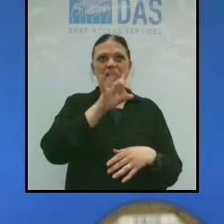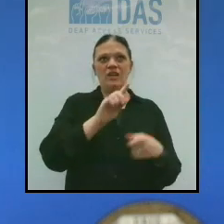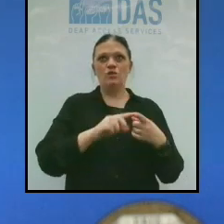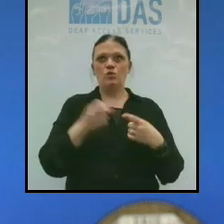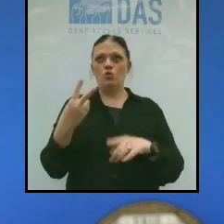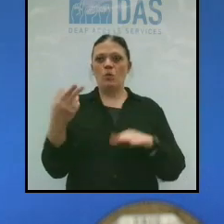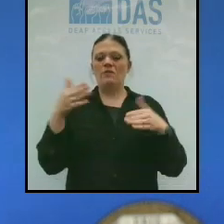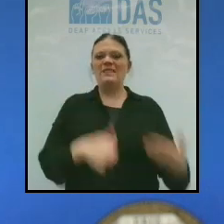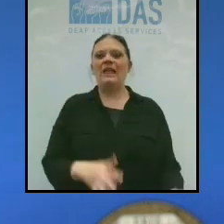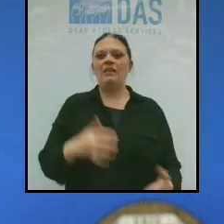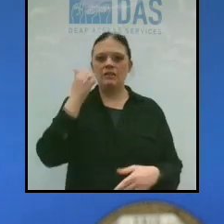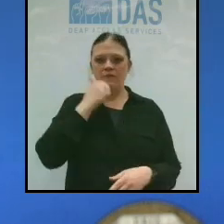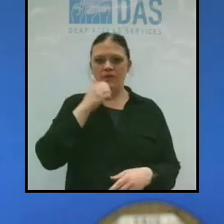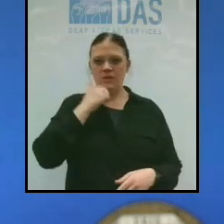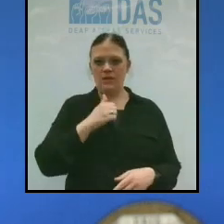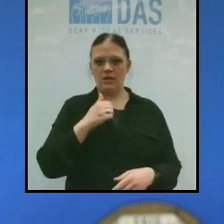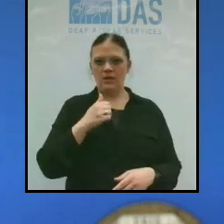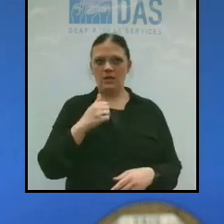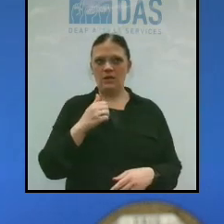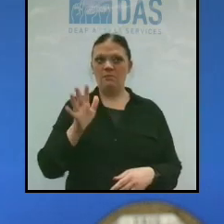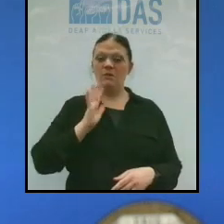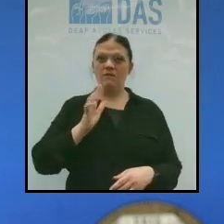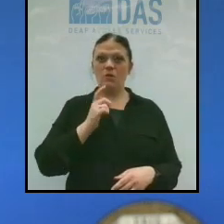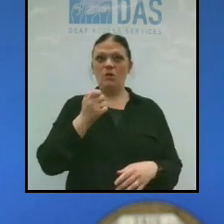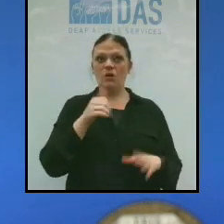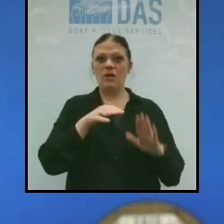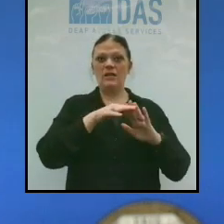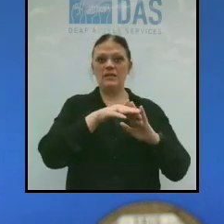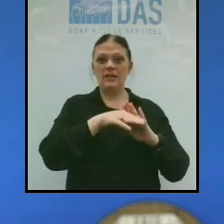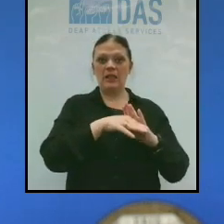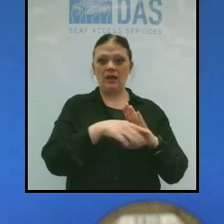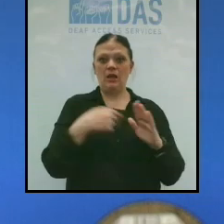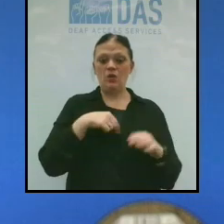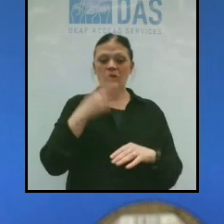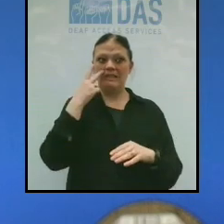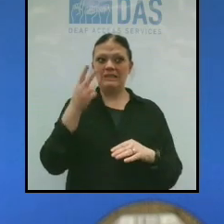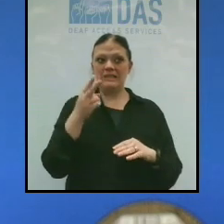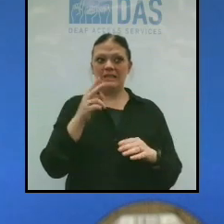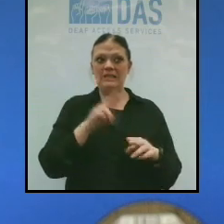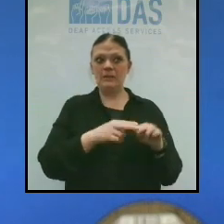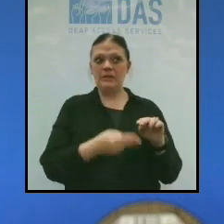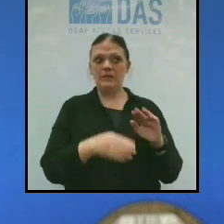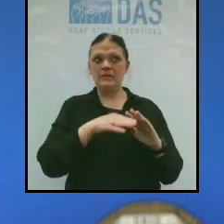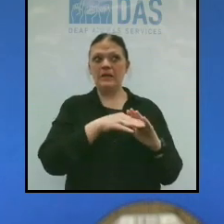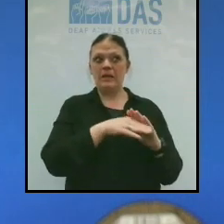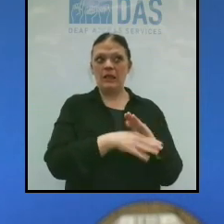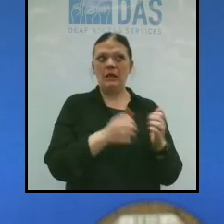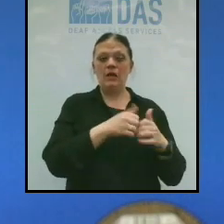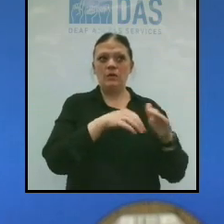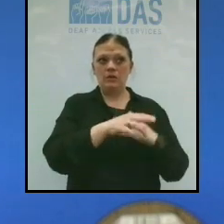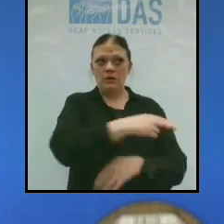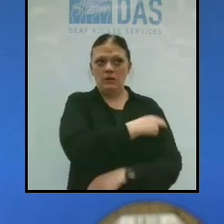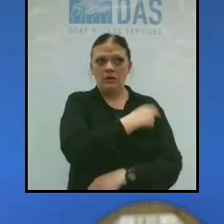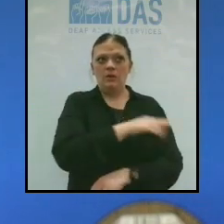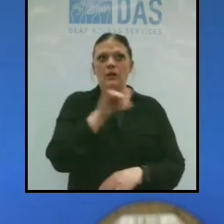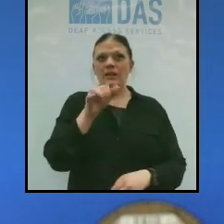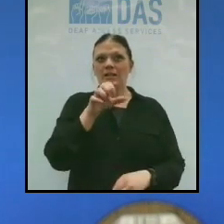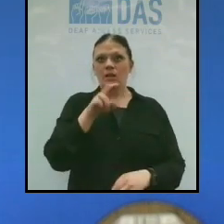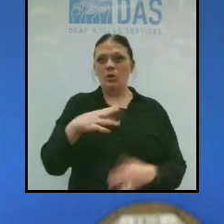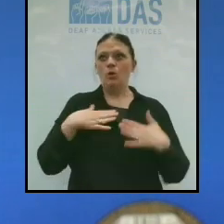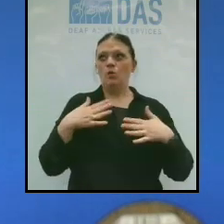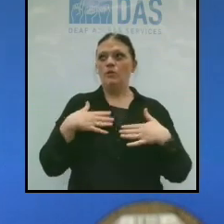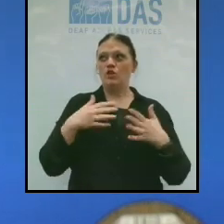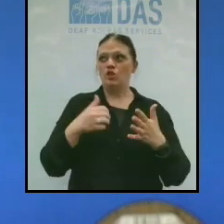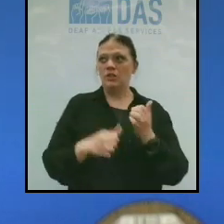day. We were on a slight decline. We are seeing a decline with regards to hospitalizations, ICUs, and ventilator usage, so that